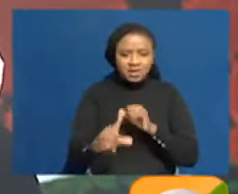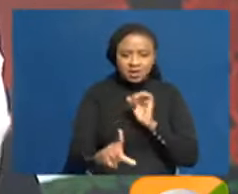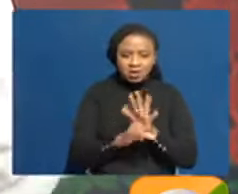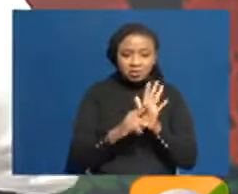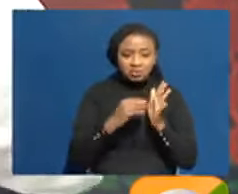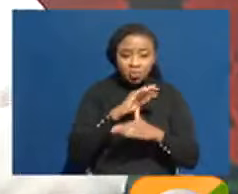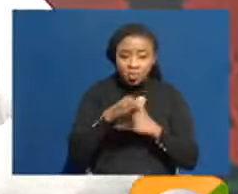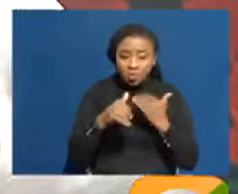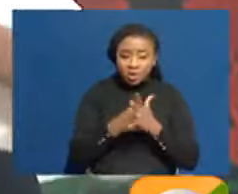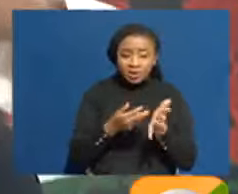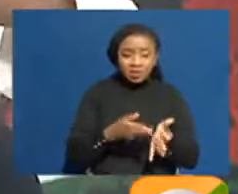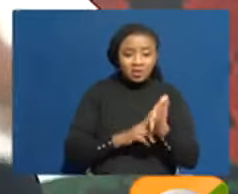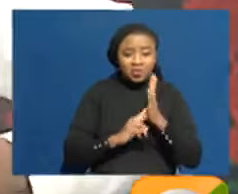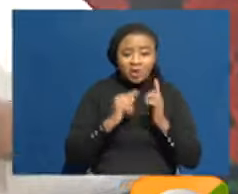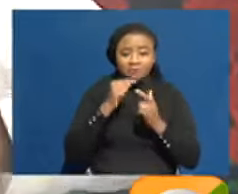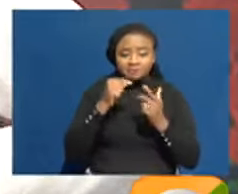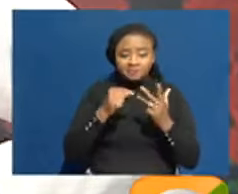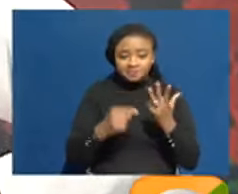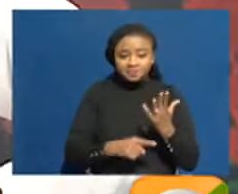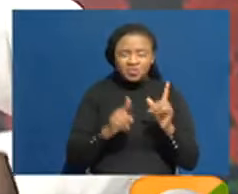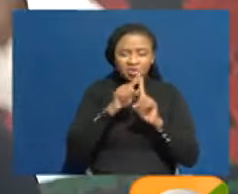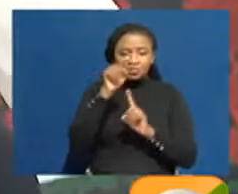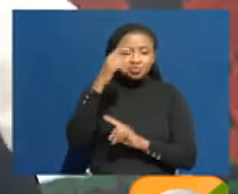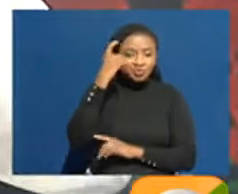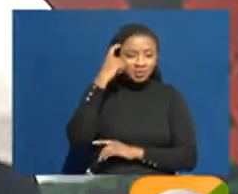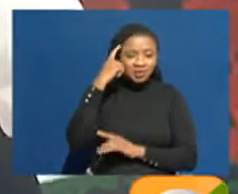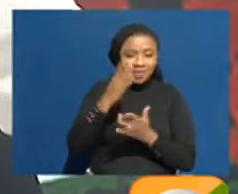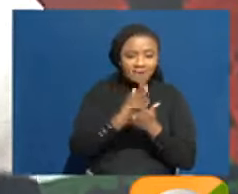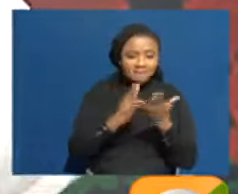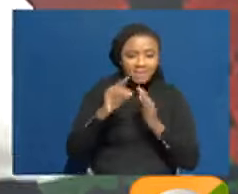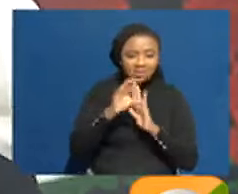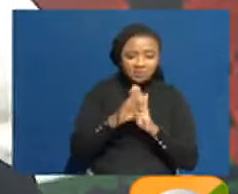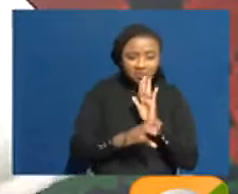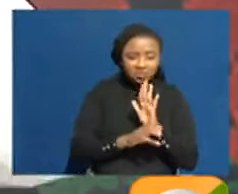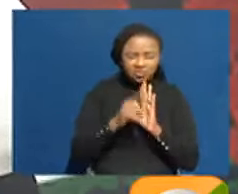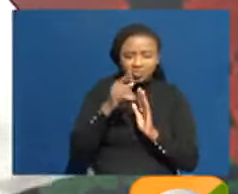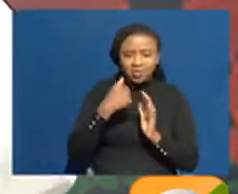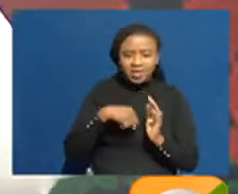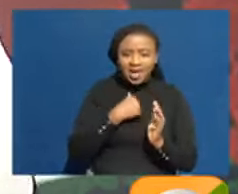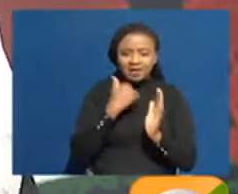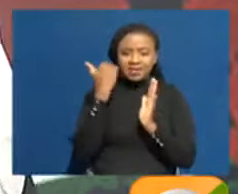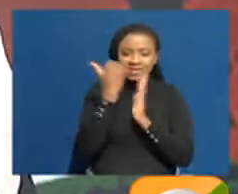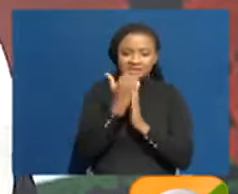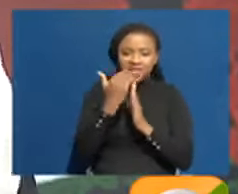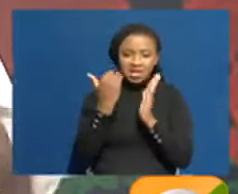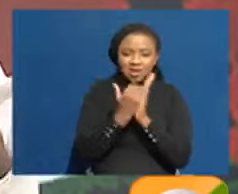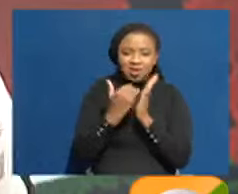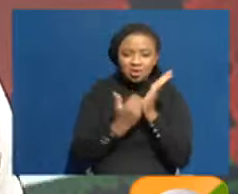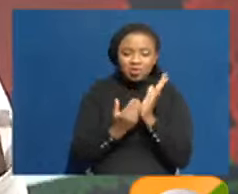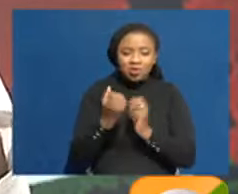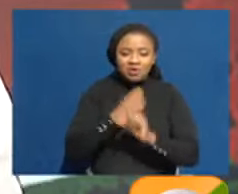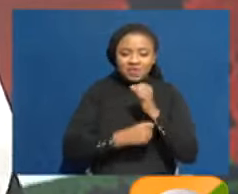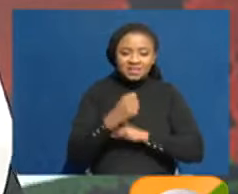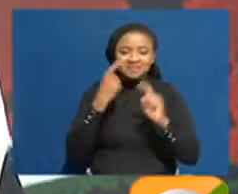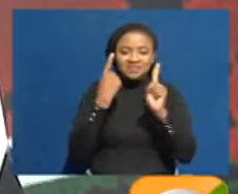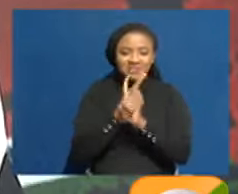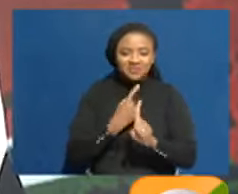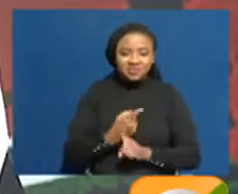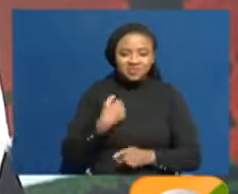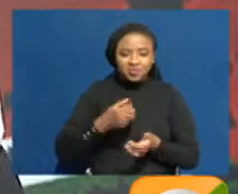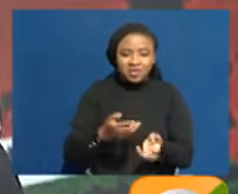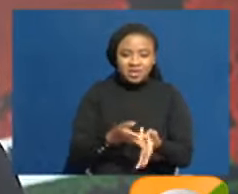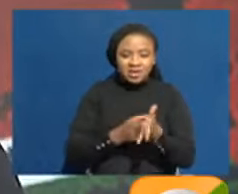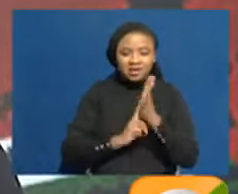required implementation. And if you remember, as part of the constitution was a schedule of things to be done. Those things were all done.